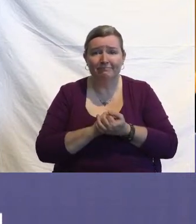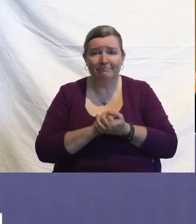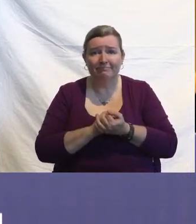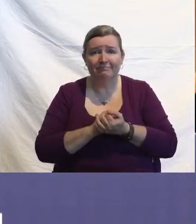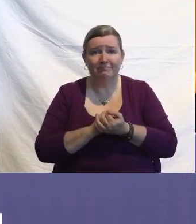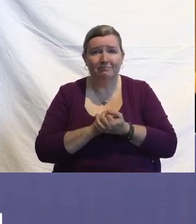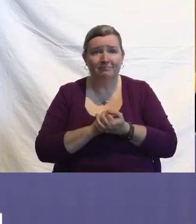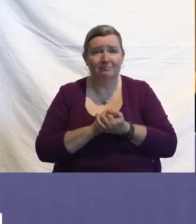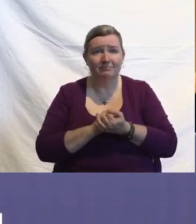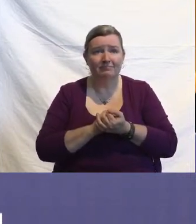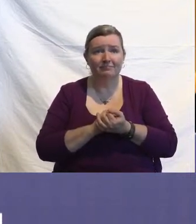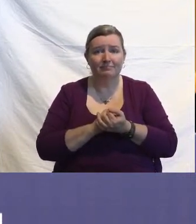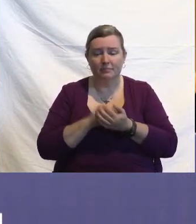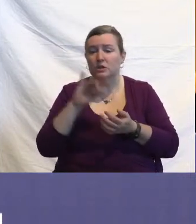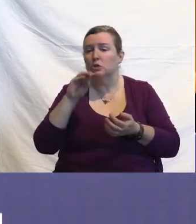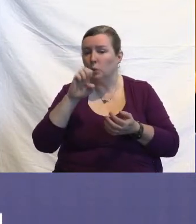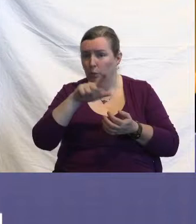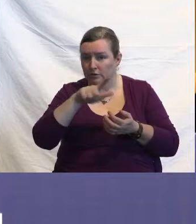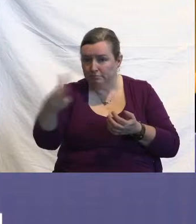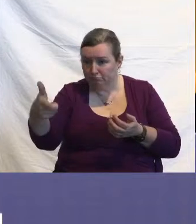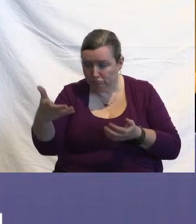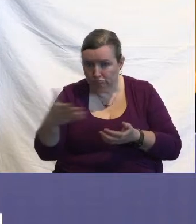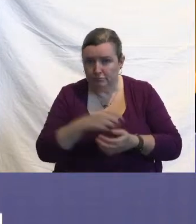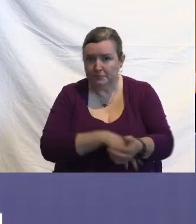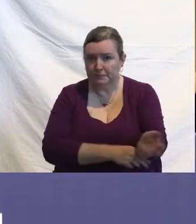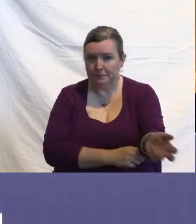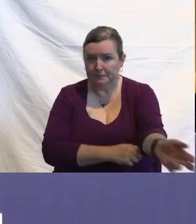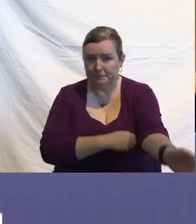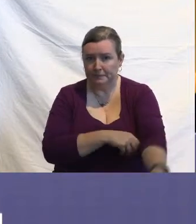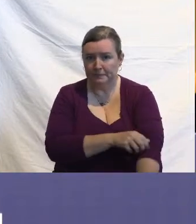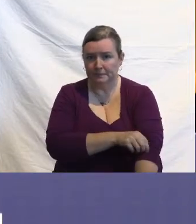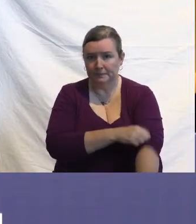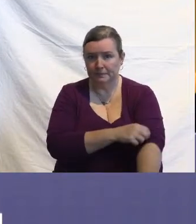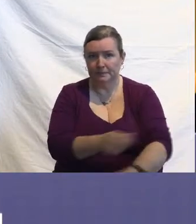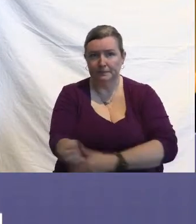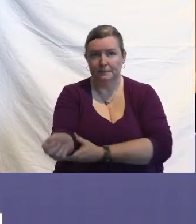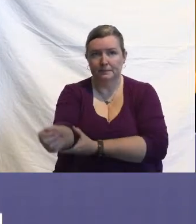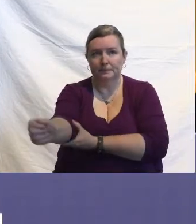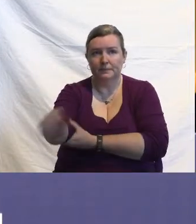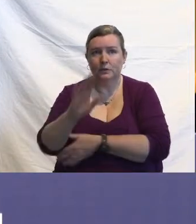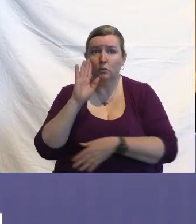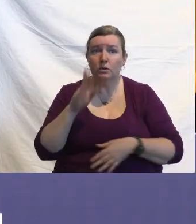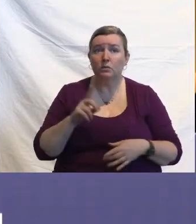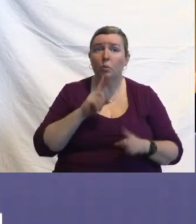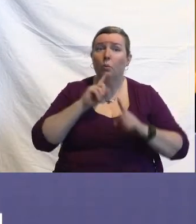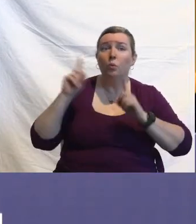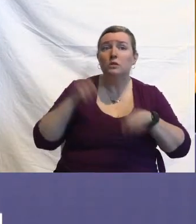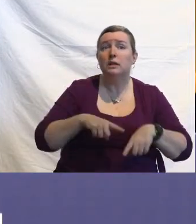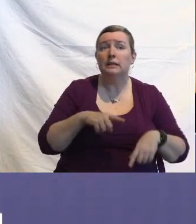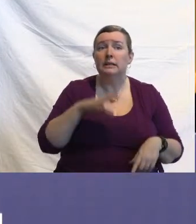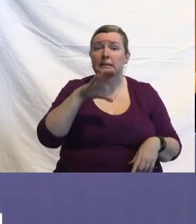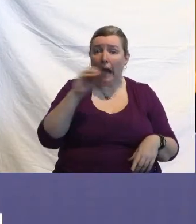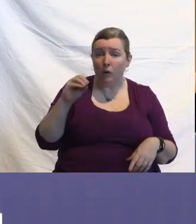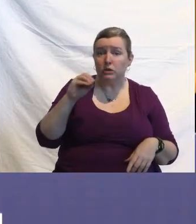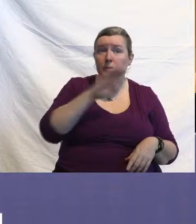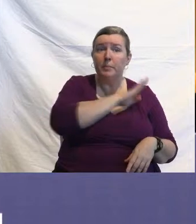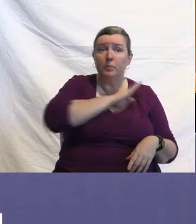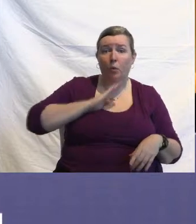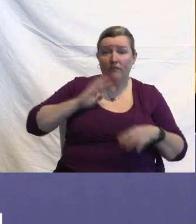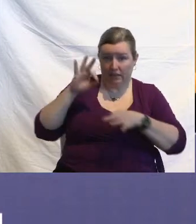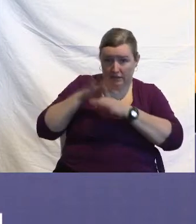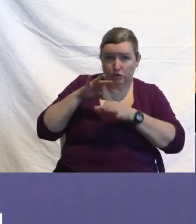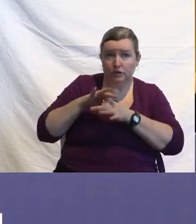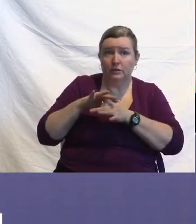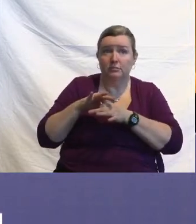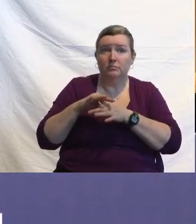afternoon. So a few things here. So one, will you order county boards of elections to publicly disclose the number of votes that they